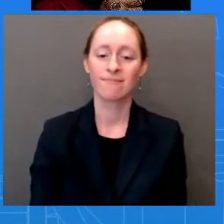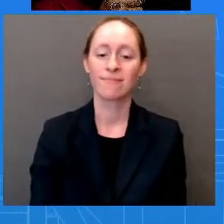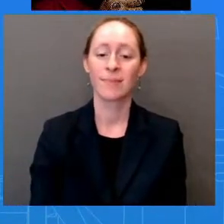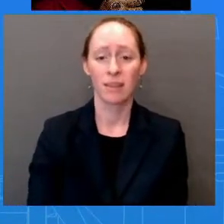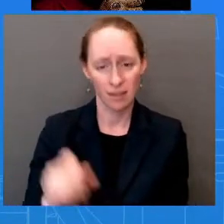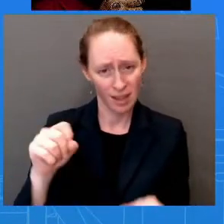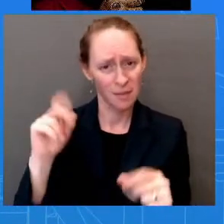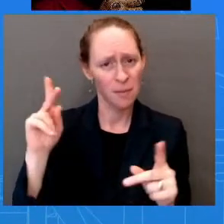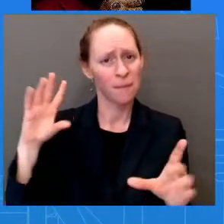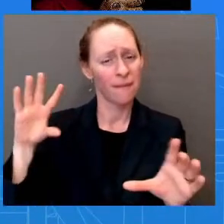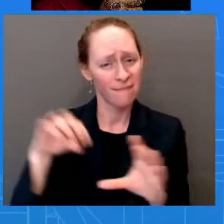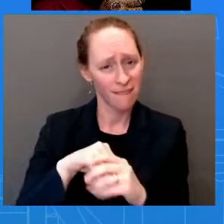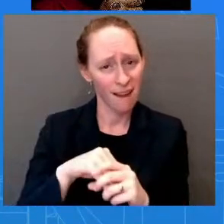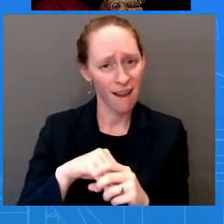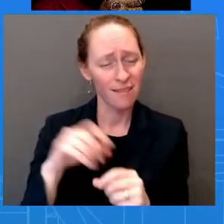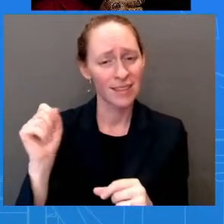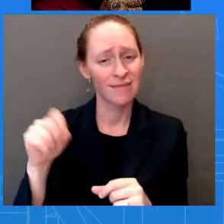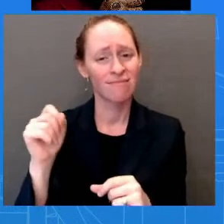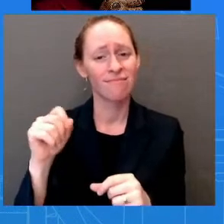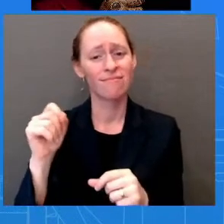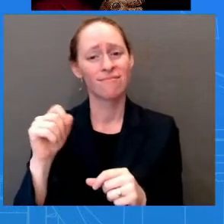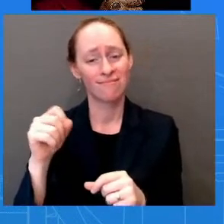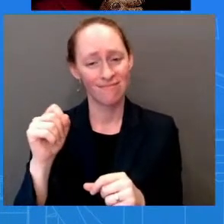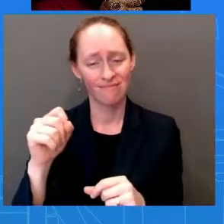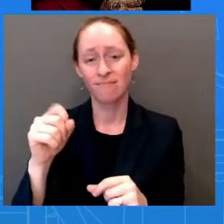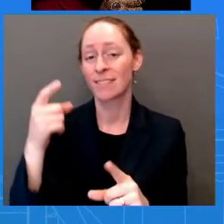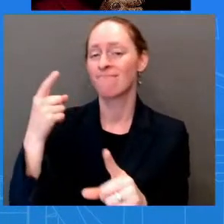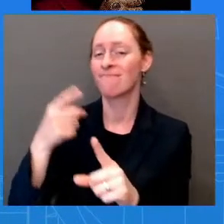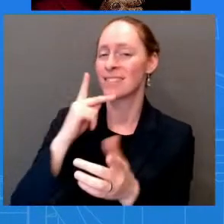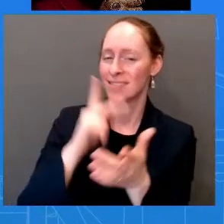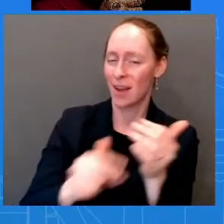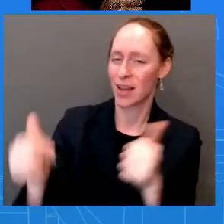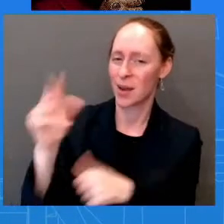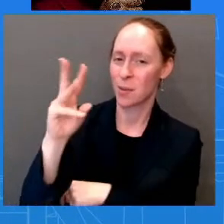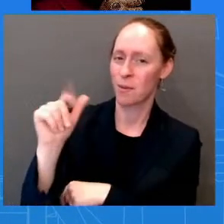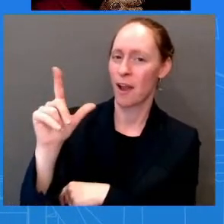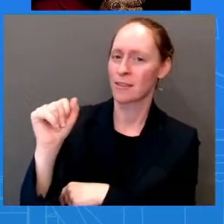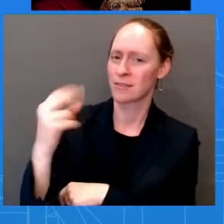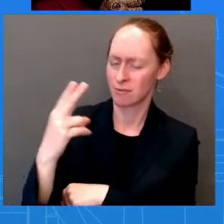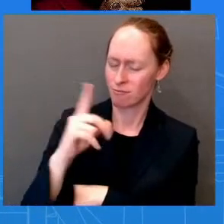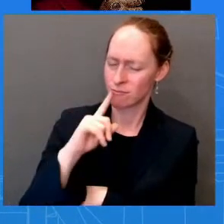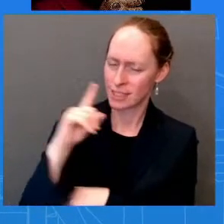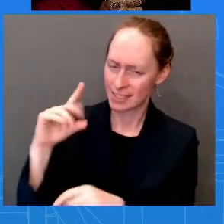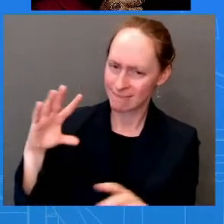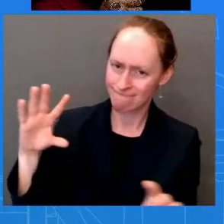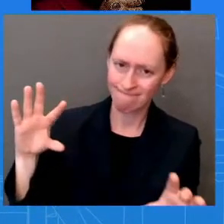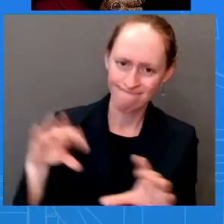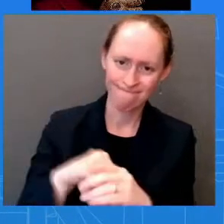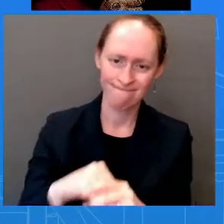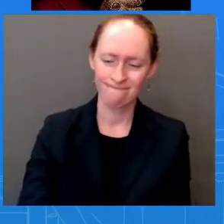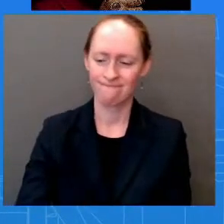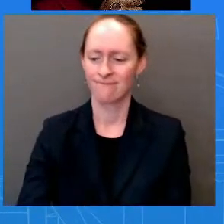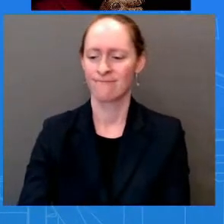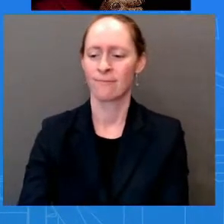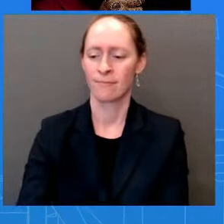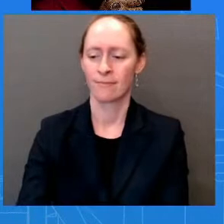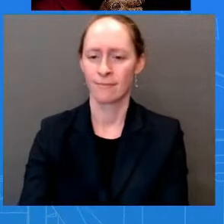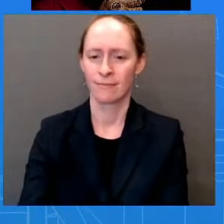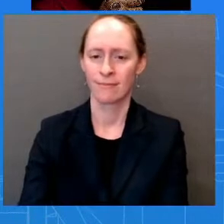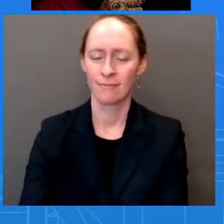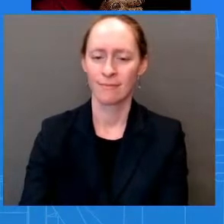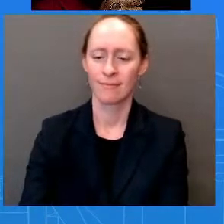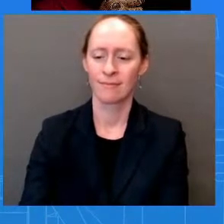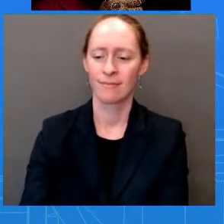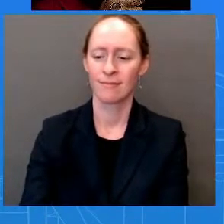pivotal role in the tentative agreement. And so he's easy to point to because he's a Secretary of Labor and has